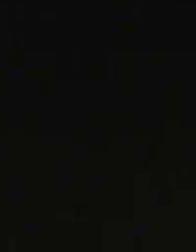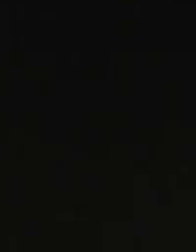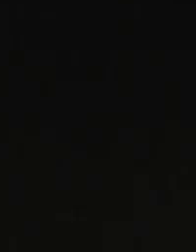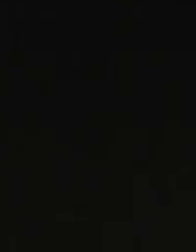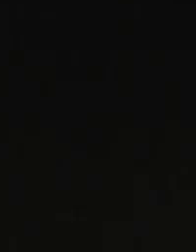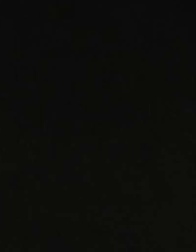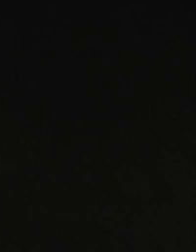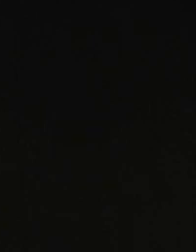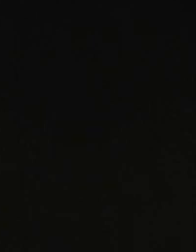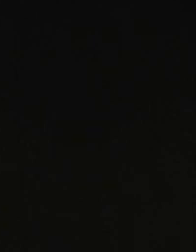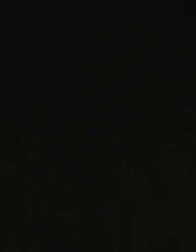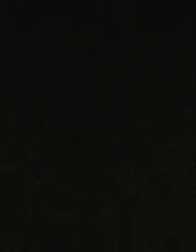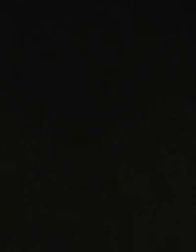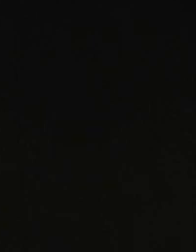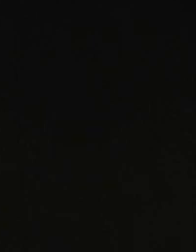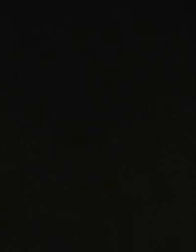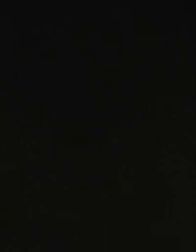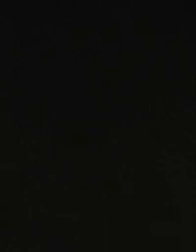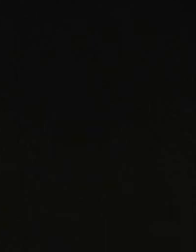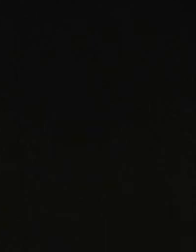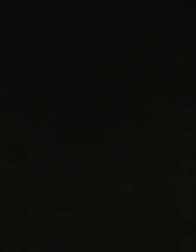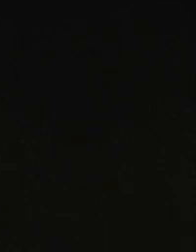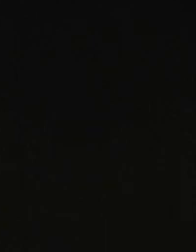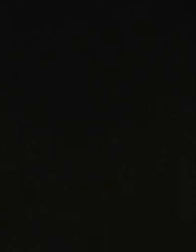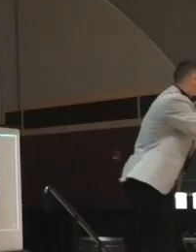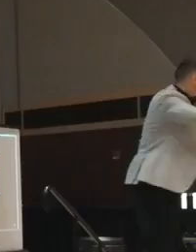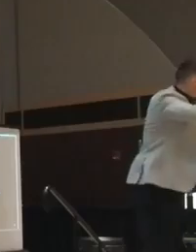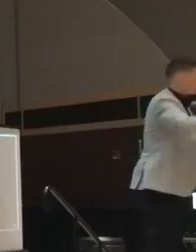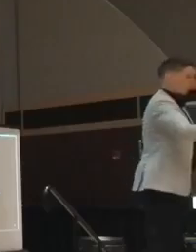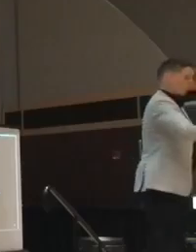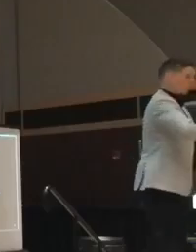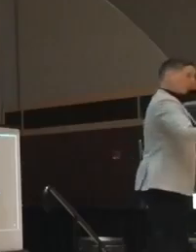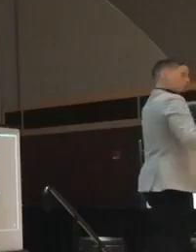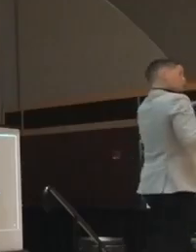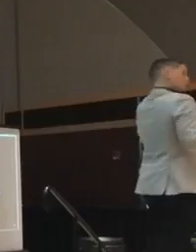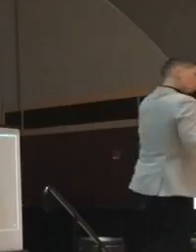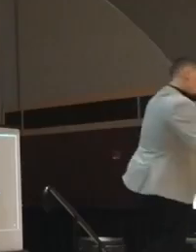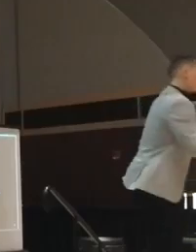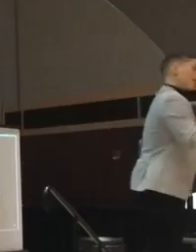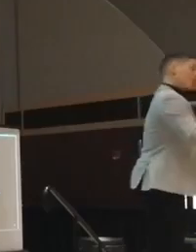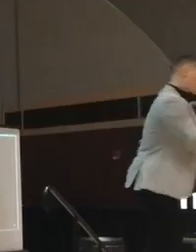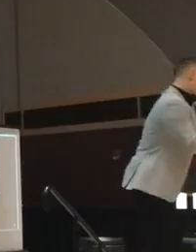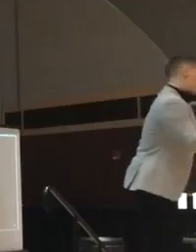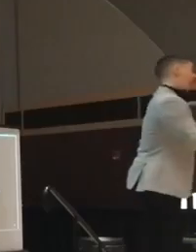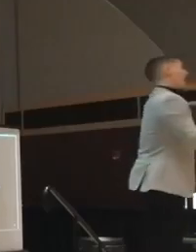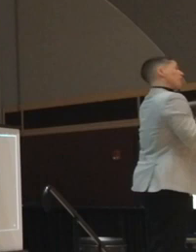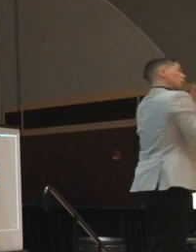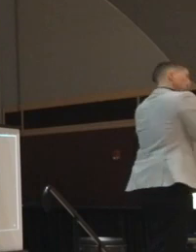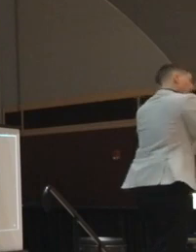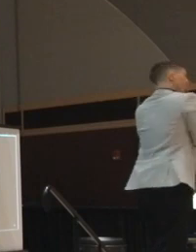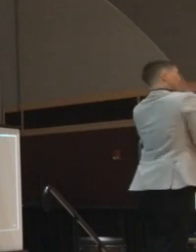stuff to show kids. Let's show this stuff to kids in third grade and show them the math that goes along with it.